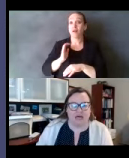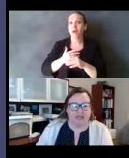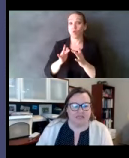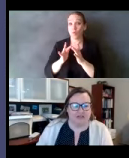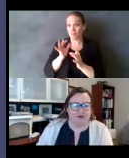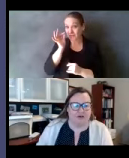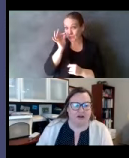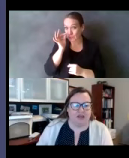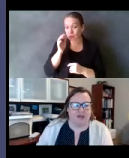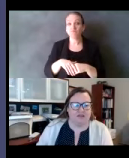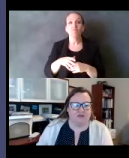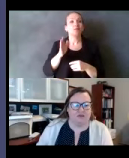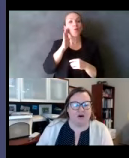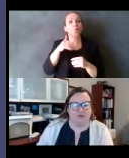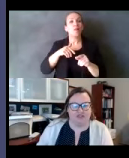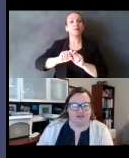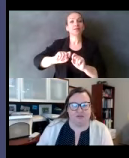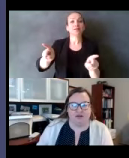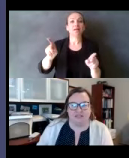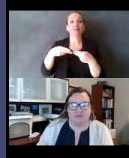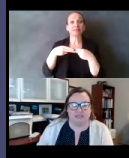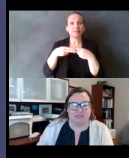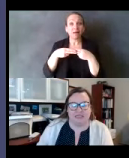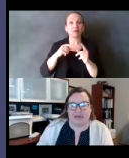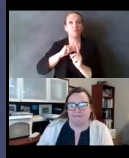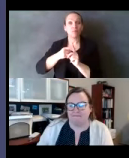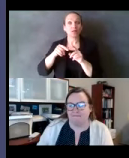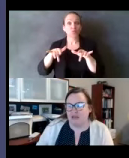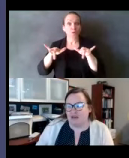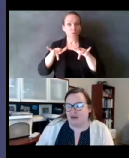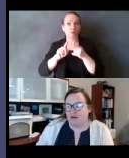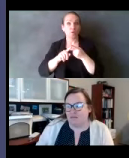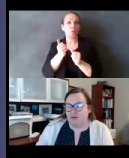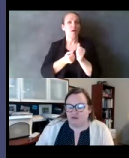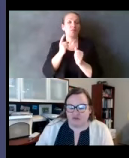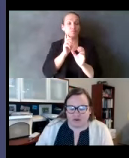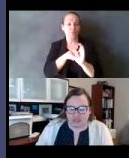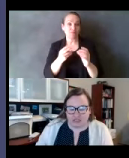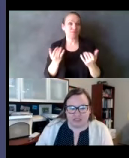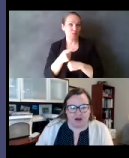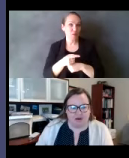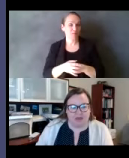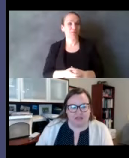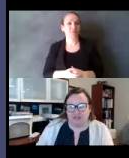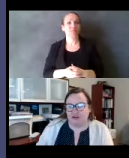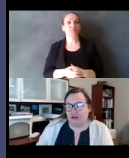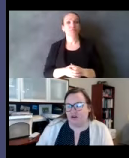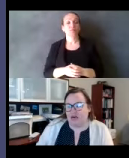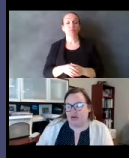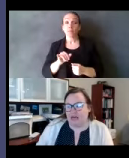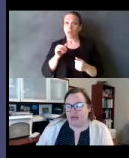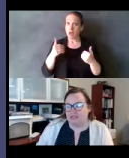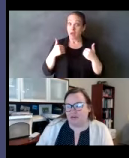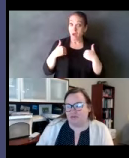out slides and the recording to all registered participants today. For questions and comments, you're going to